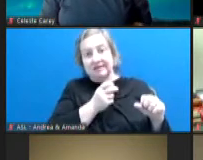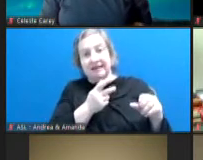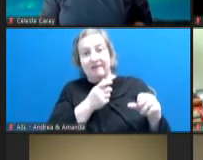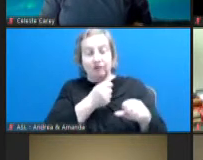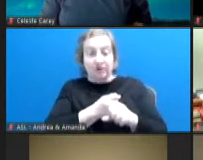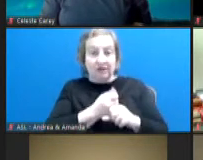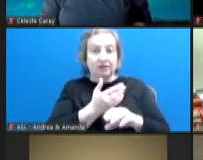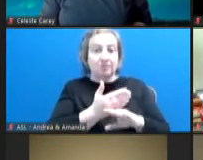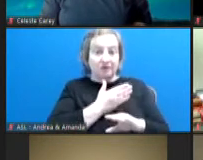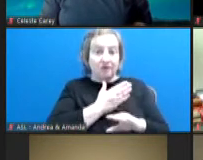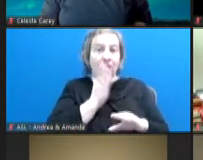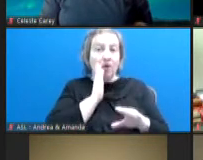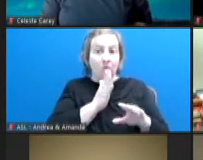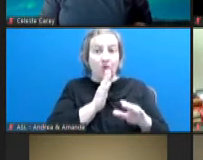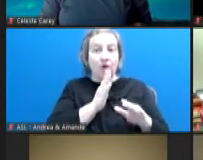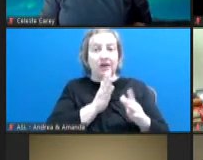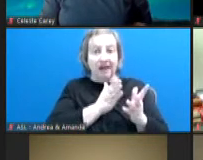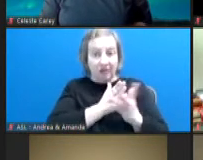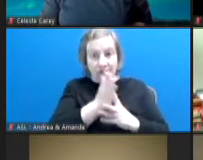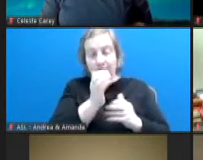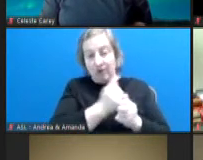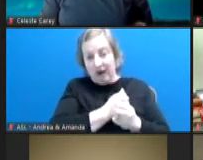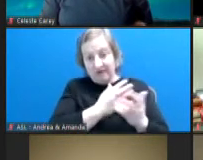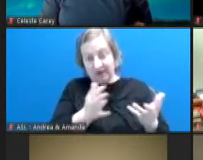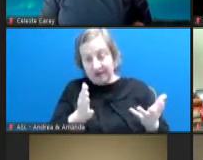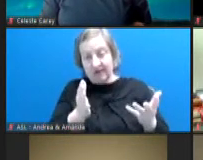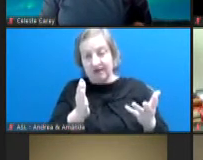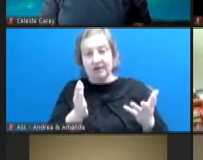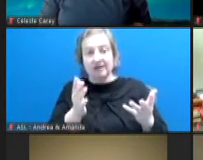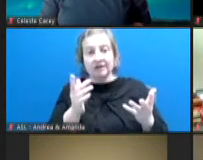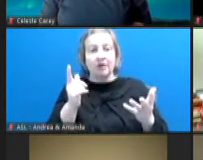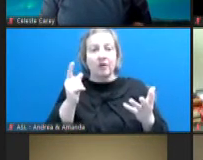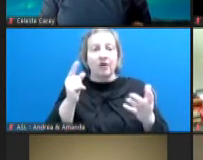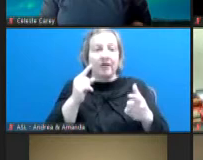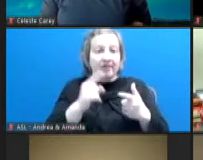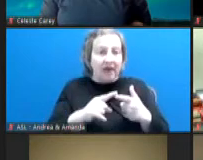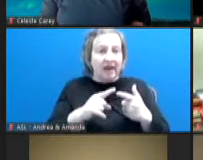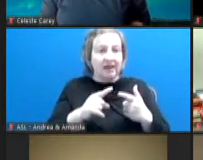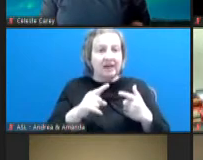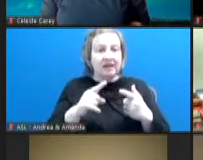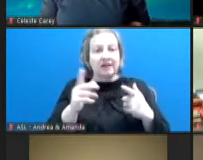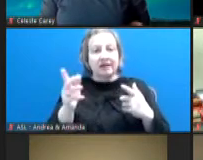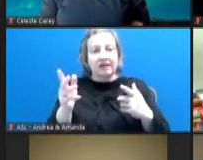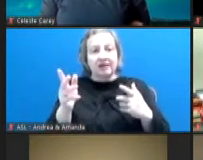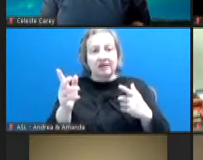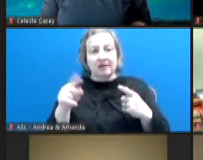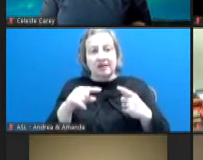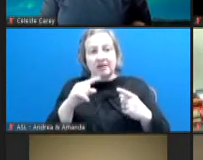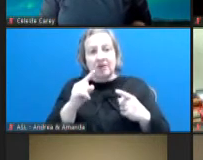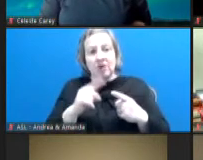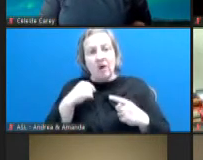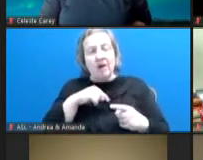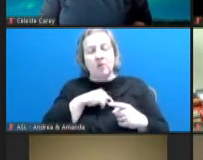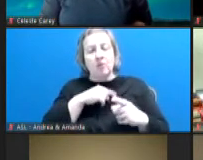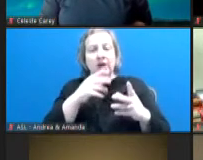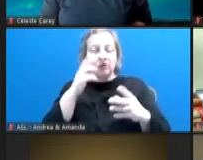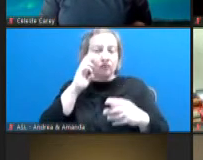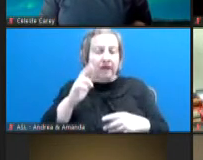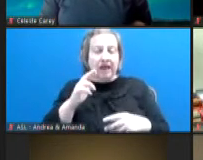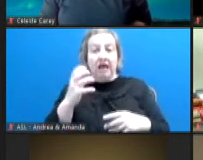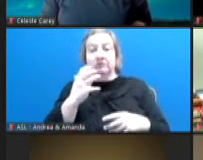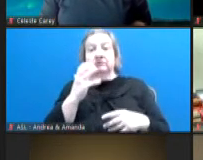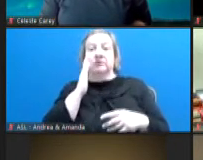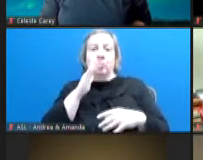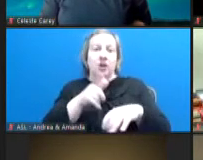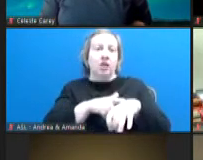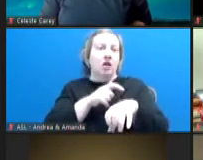before they would be getting through everything. And I think at that point when it was, when we realized how long it was going to take,